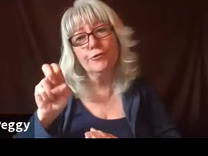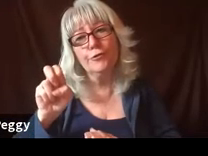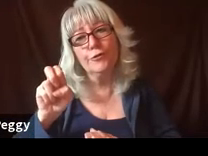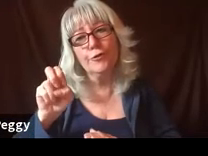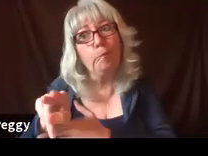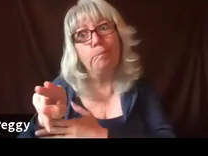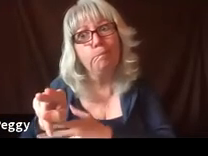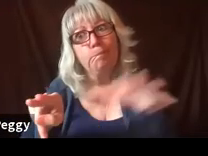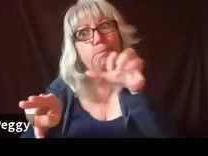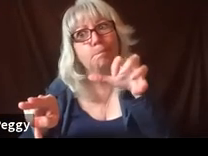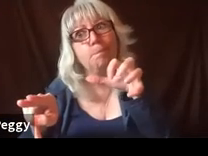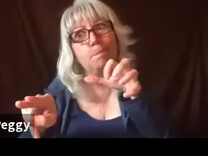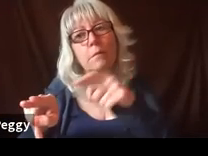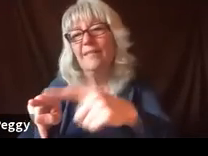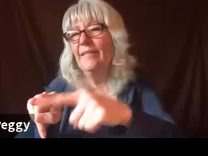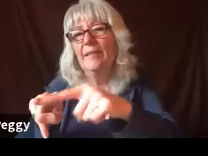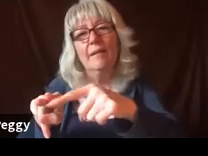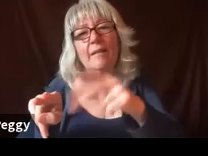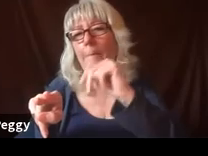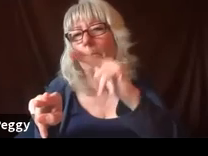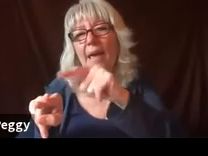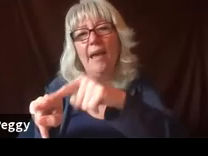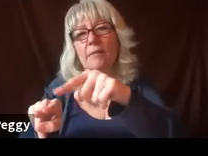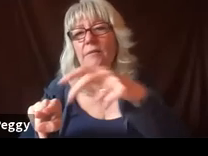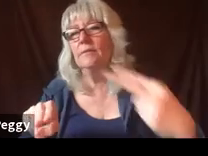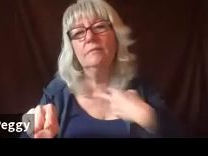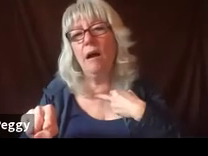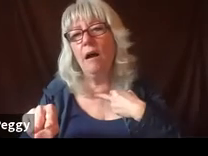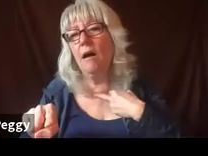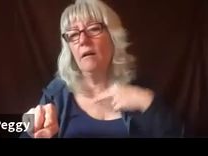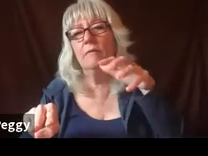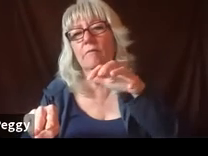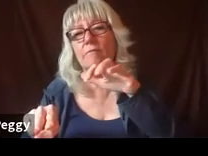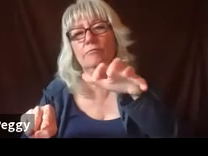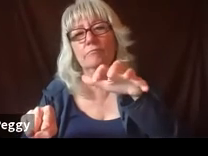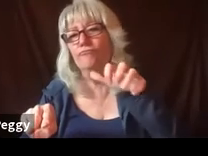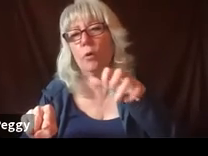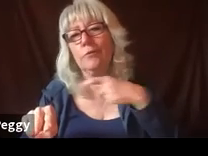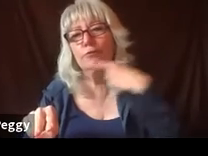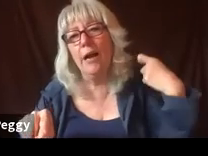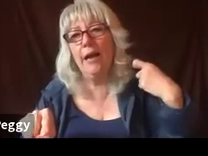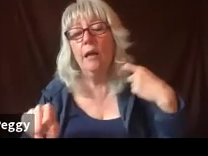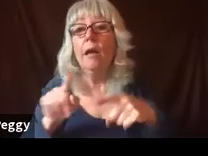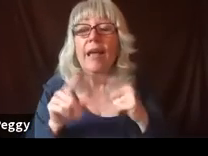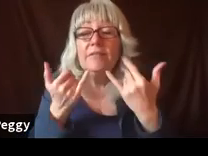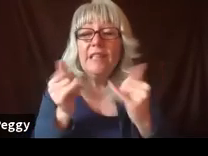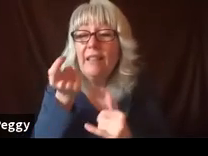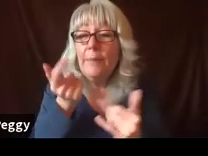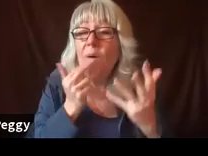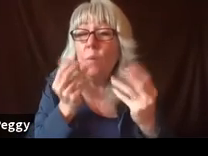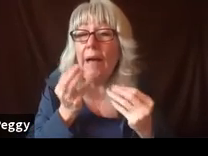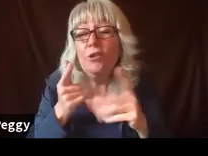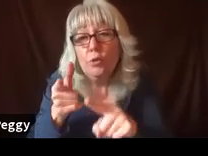paint back out of that brush if you let it dry hard. Maybe if it's just sort of dry, you can get it back